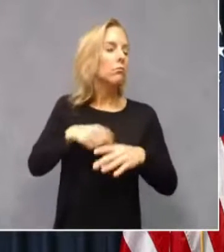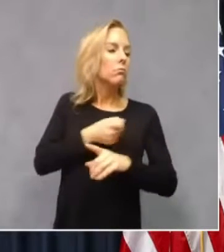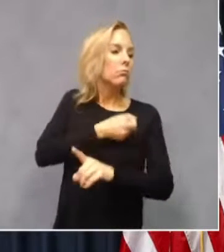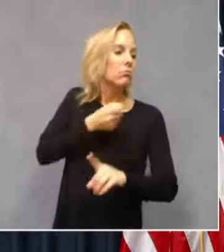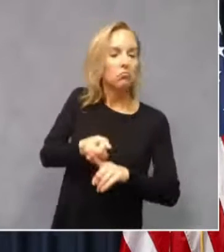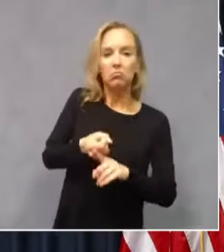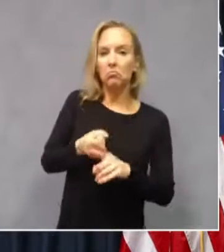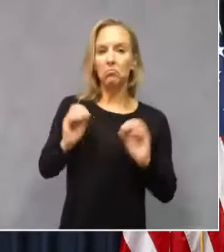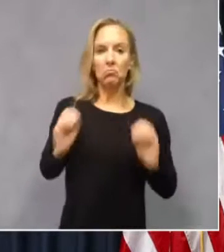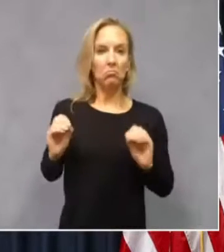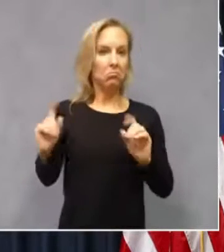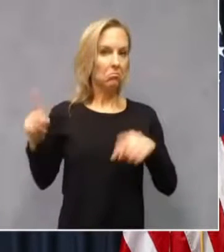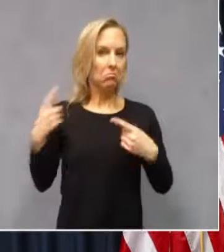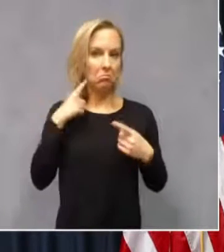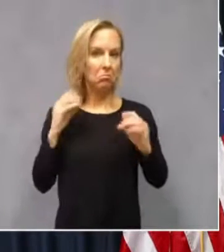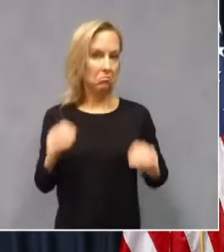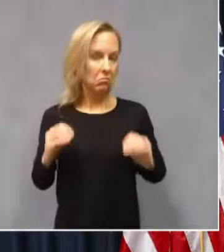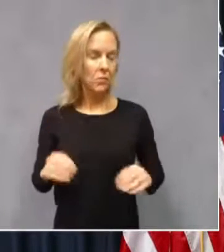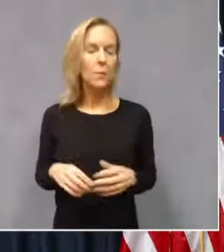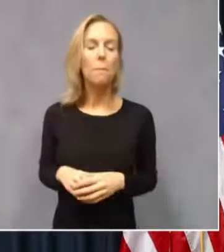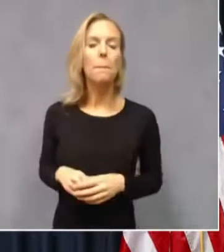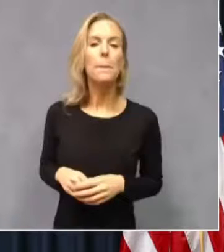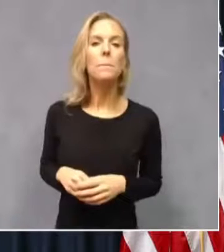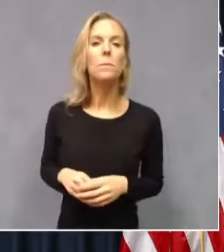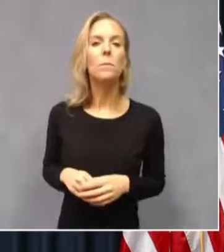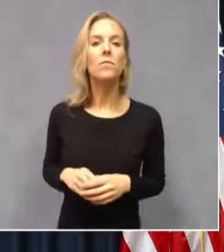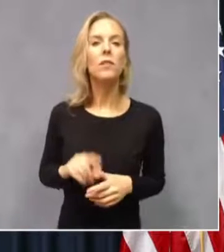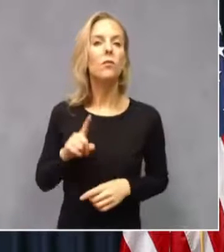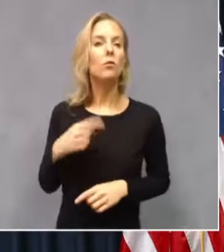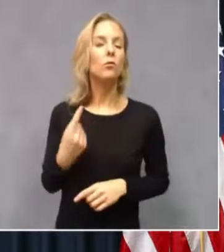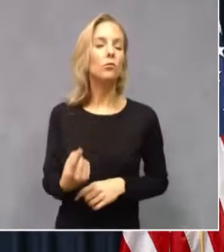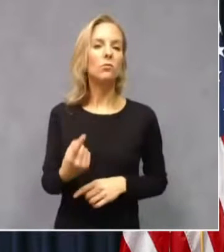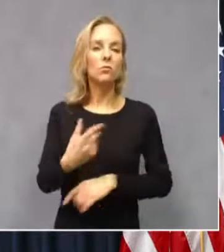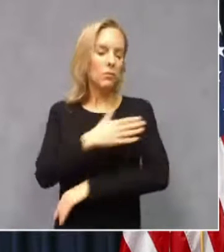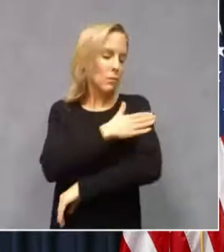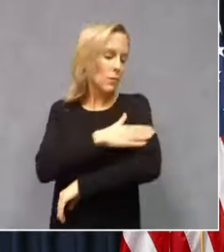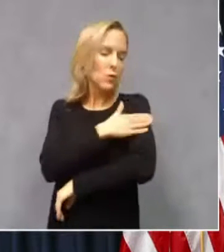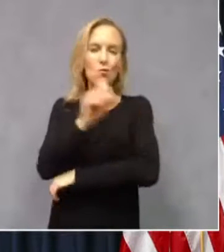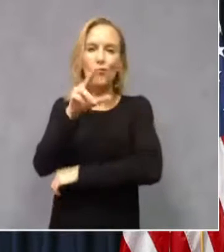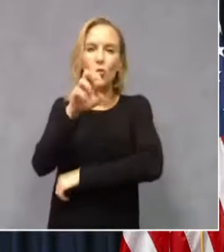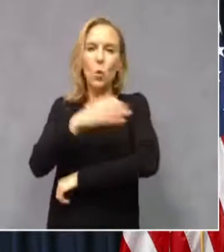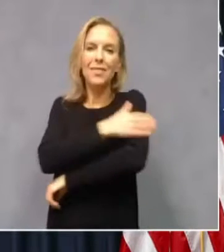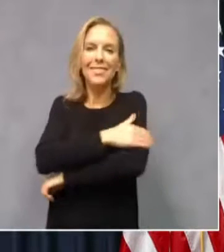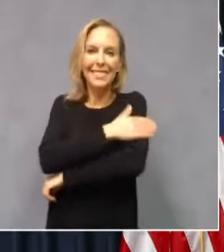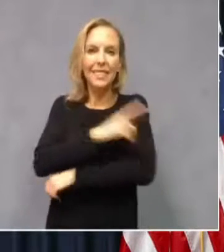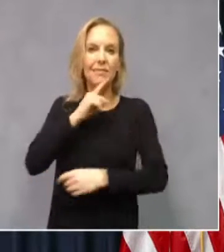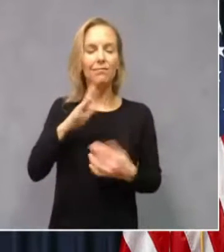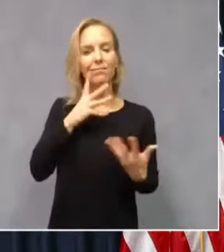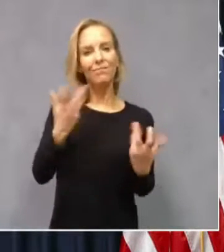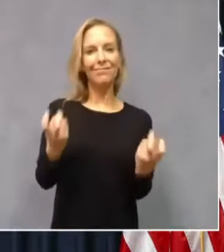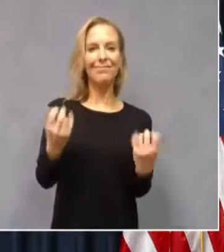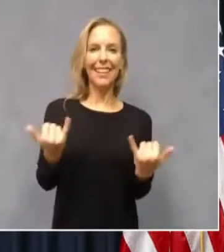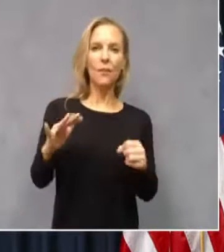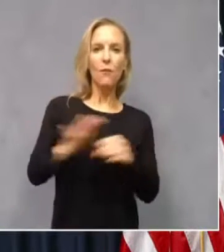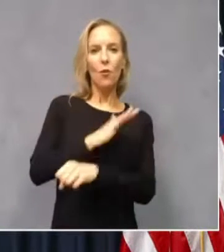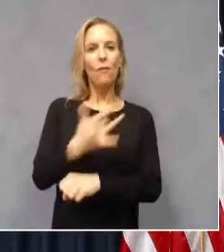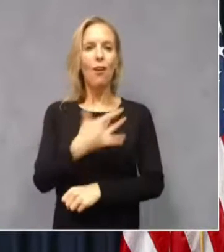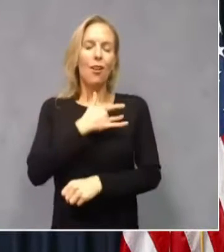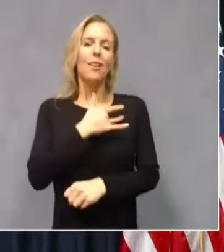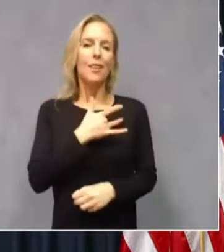that the only thing other than a sore arm is a full heart and a lot more